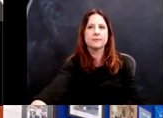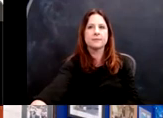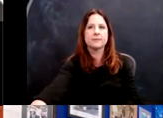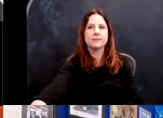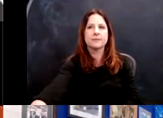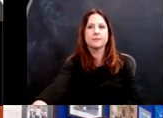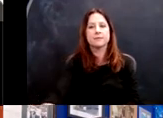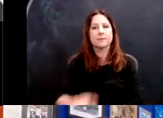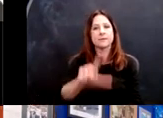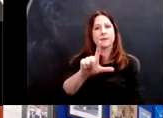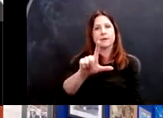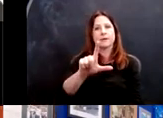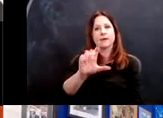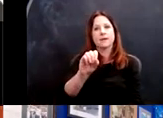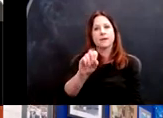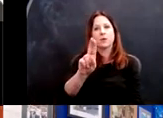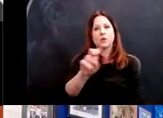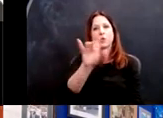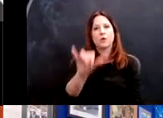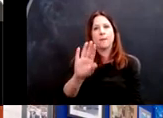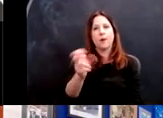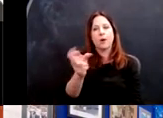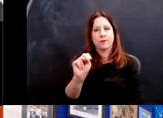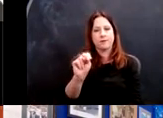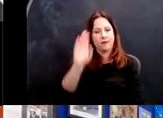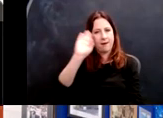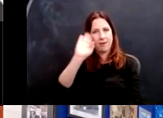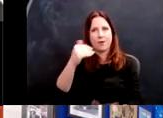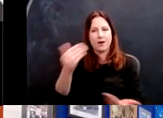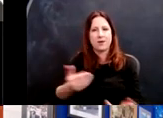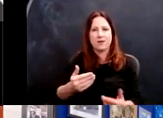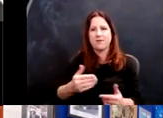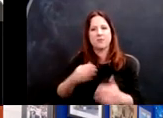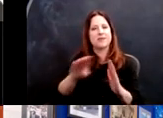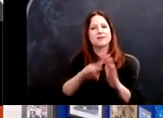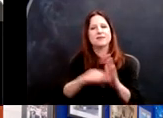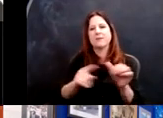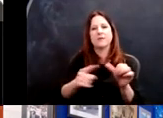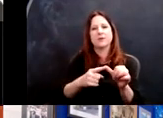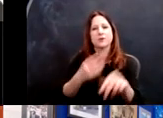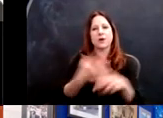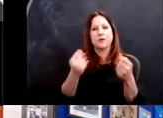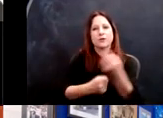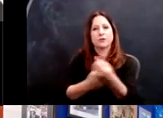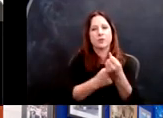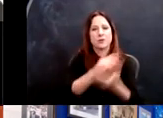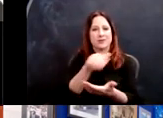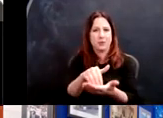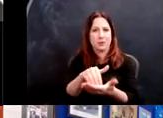Hi, I'm hoping I'm saying this correctly. My name is Ray Barton from Step First Recovery Support Center. I would say that,